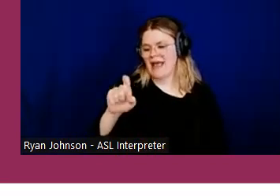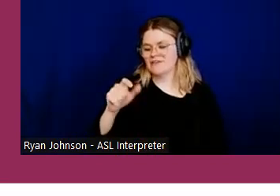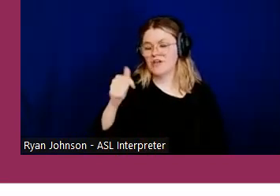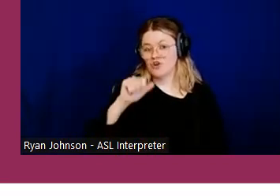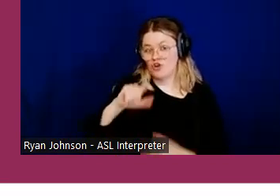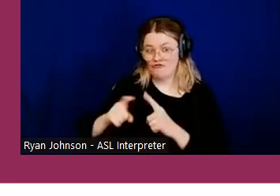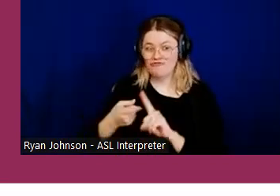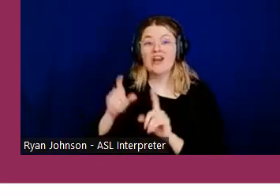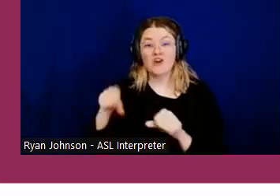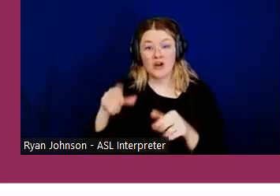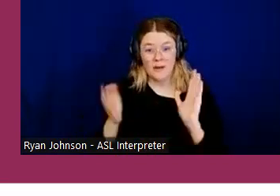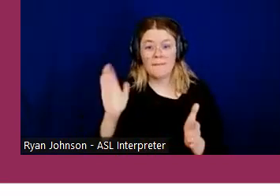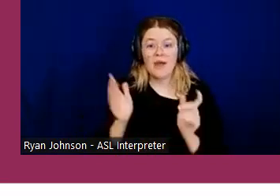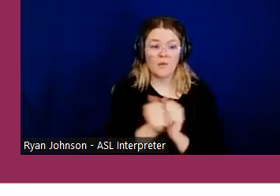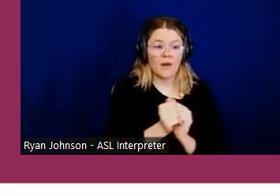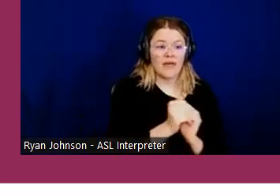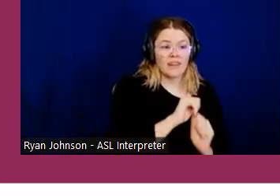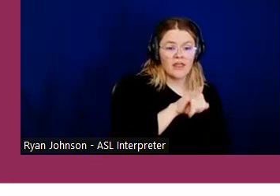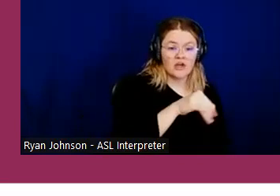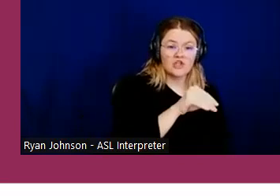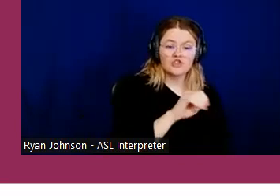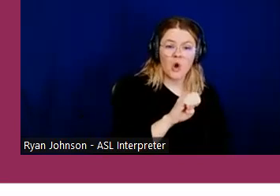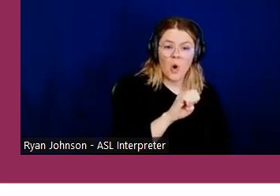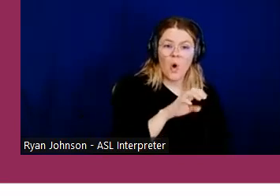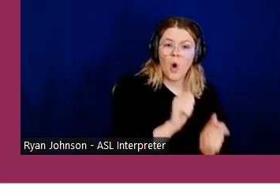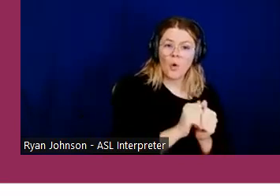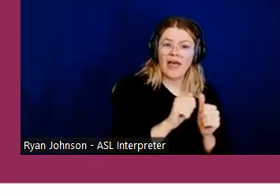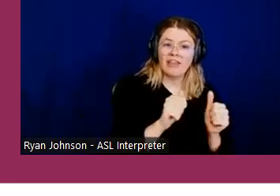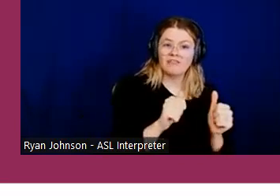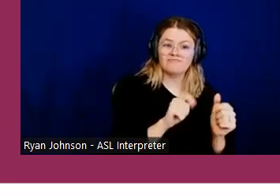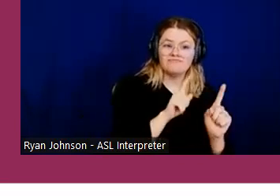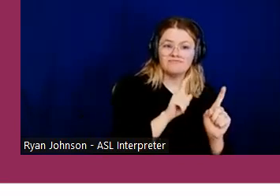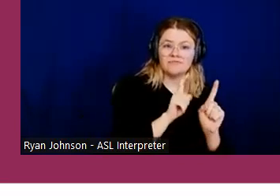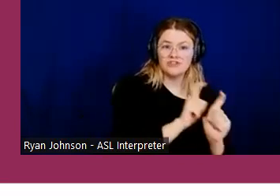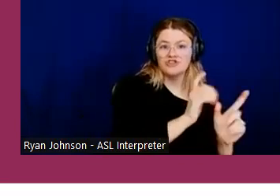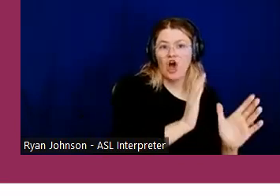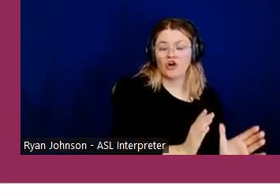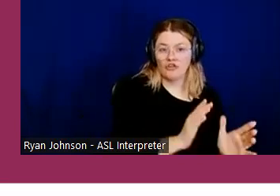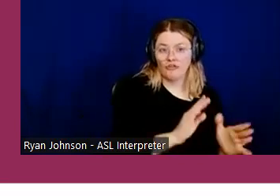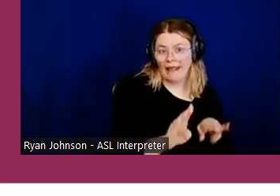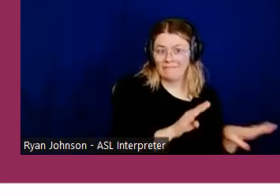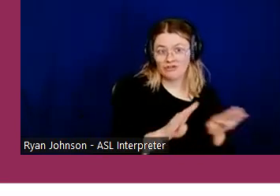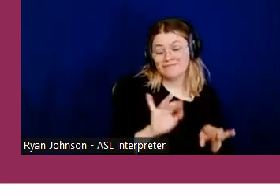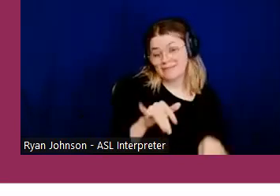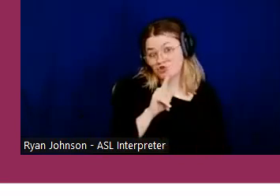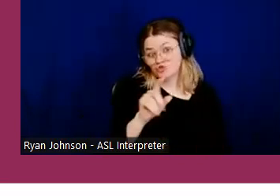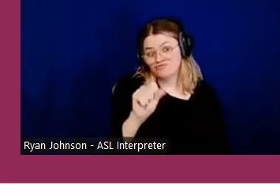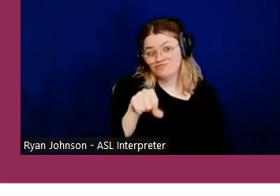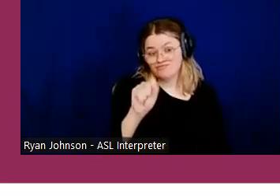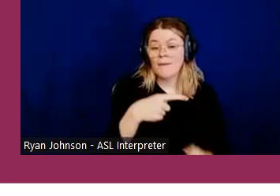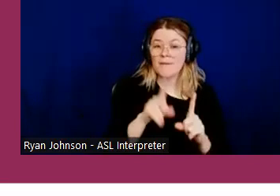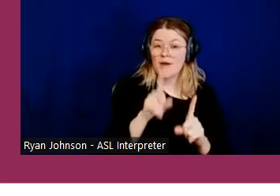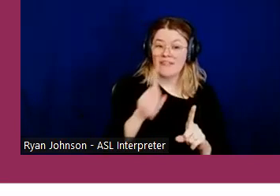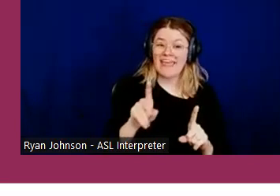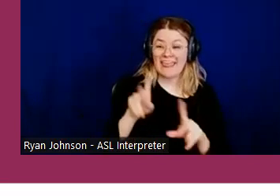what? That is very true. But um the themes overall of the shows are both very,